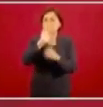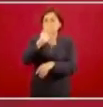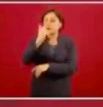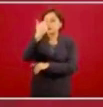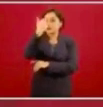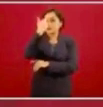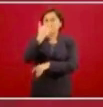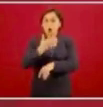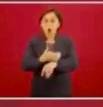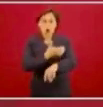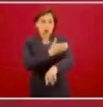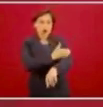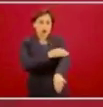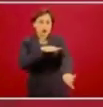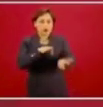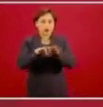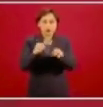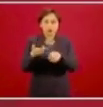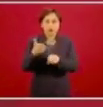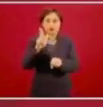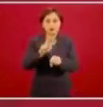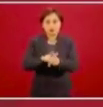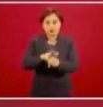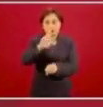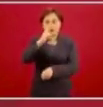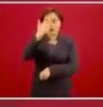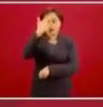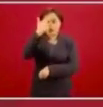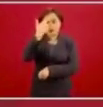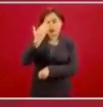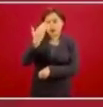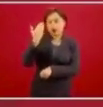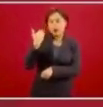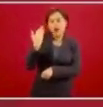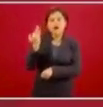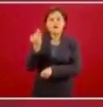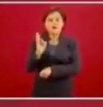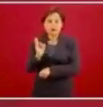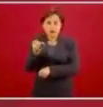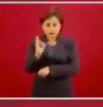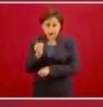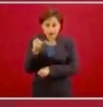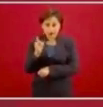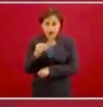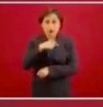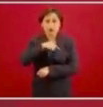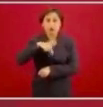I'm speaking to all of my colleagues within the health sector,